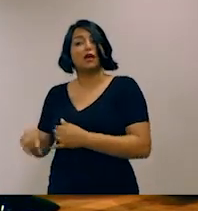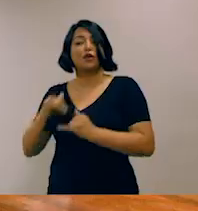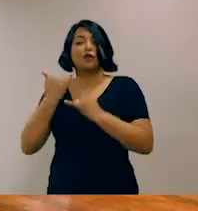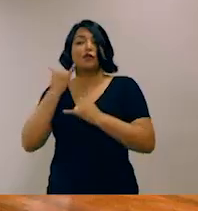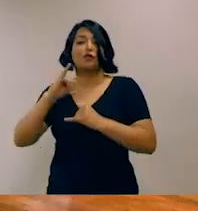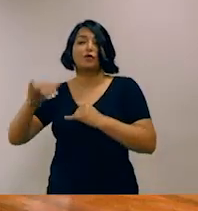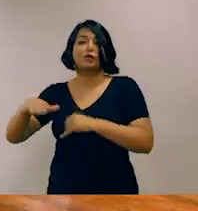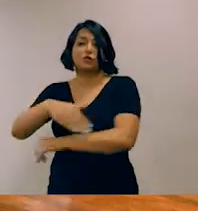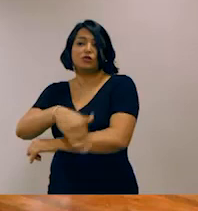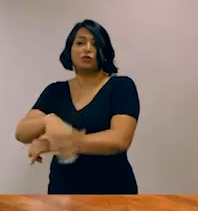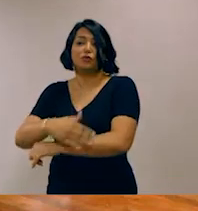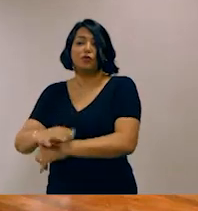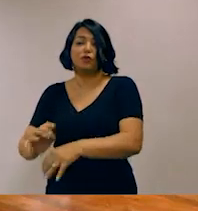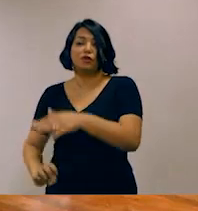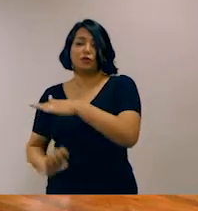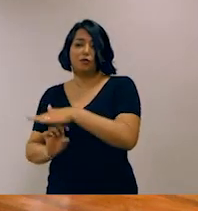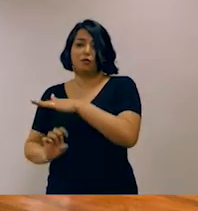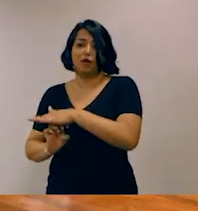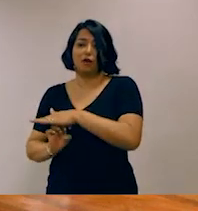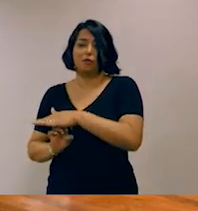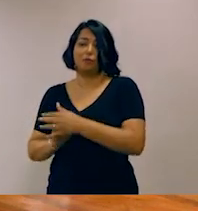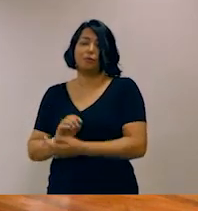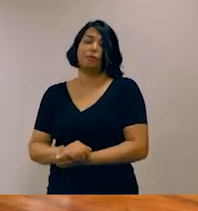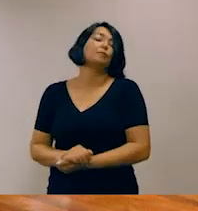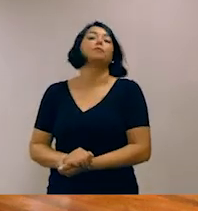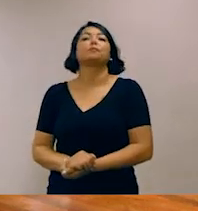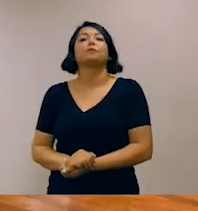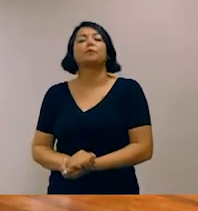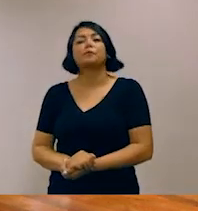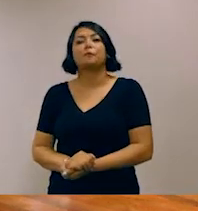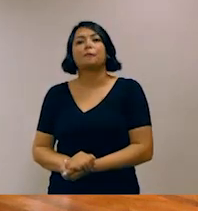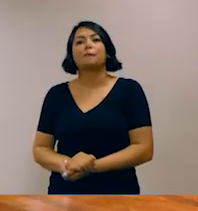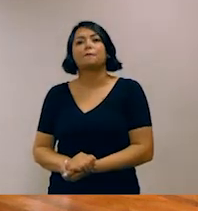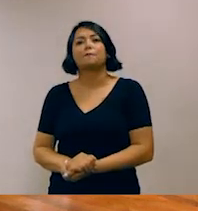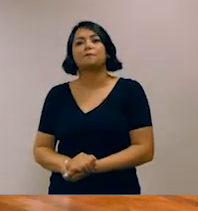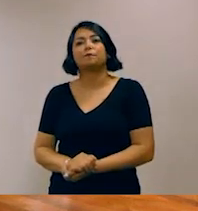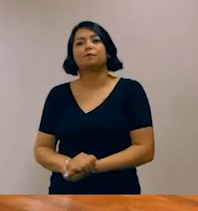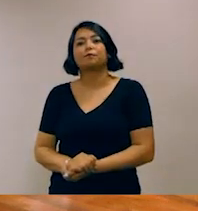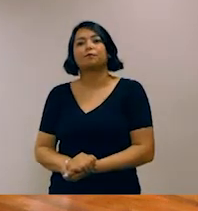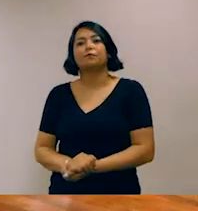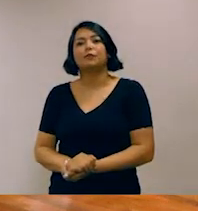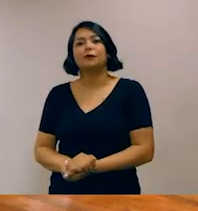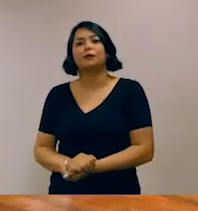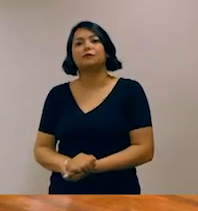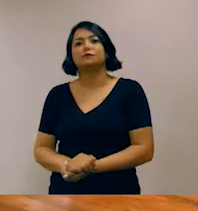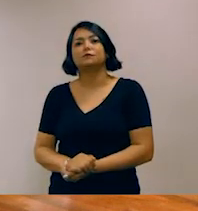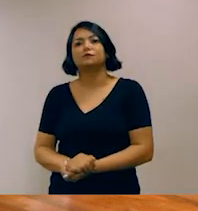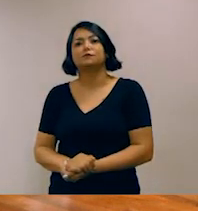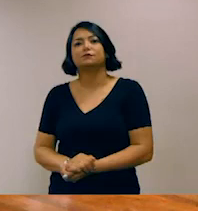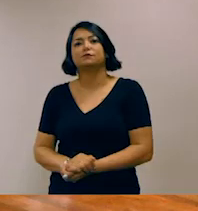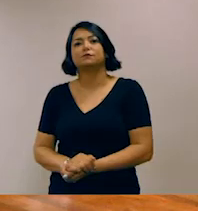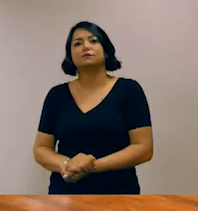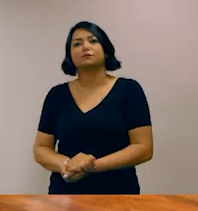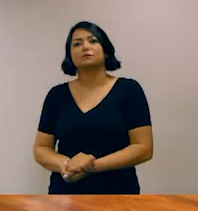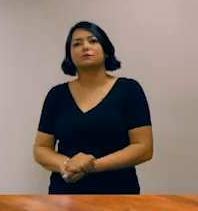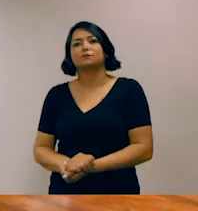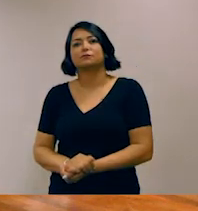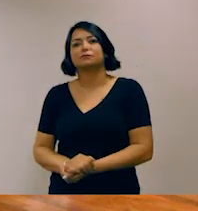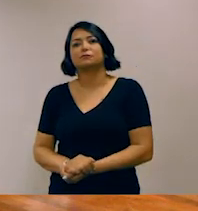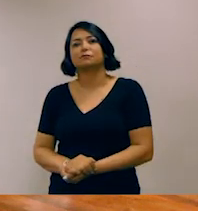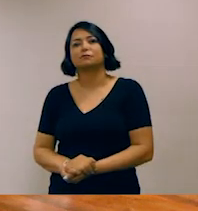data. There is a question for the gentleman from SERPRA. Do you know any program that uses